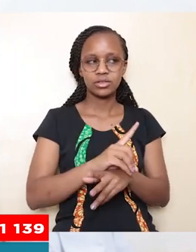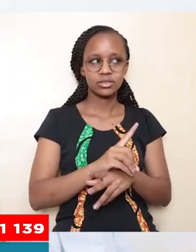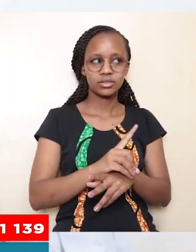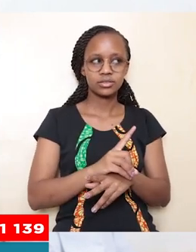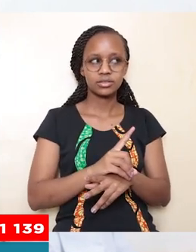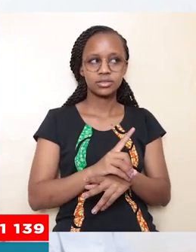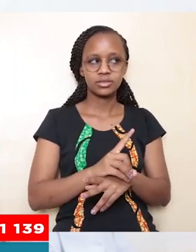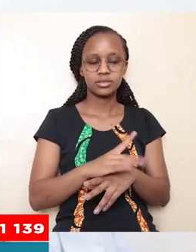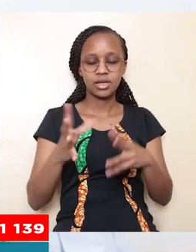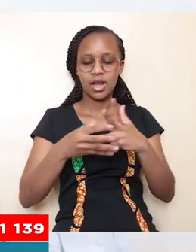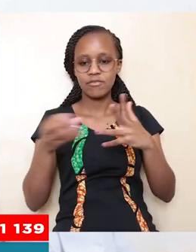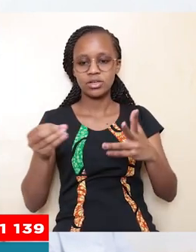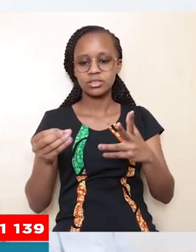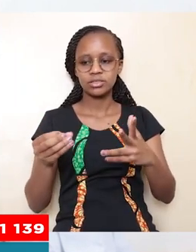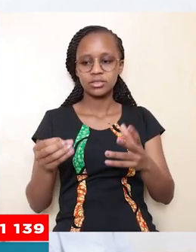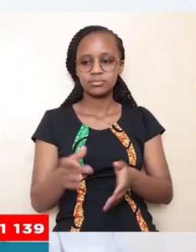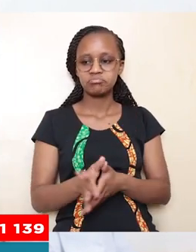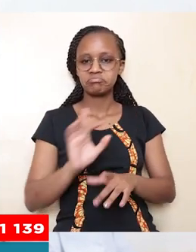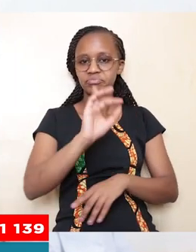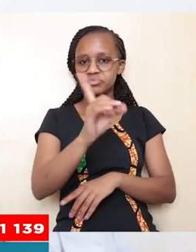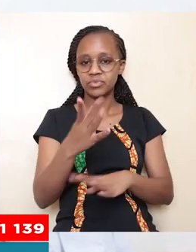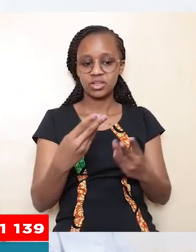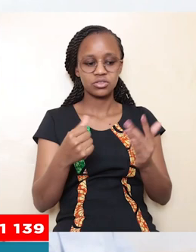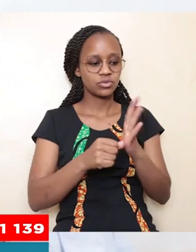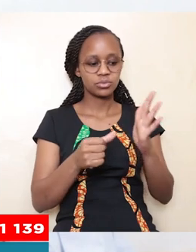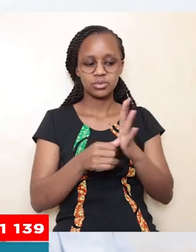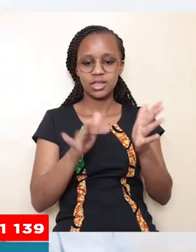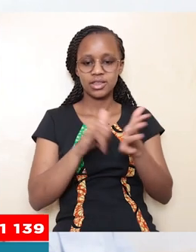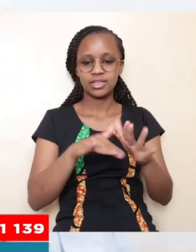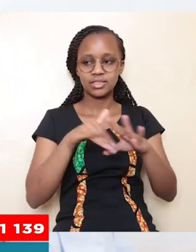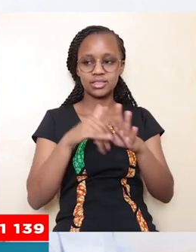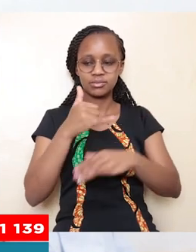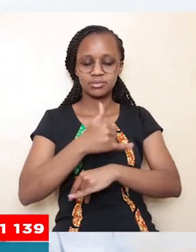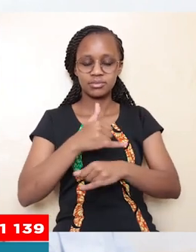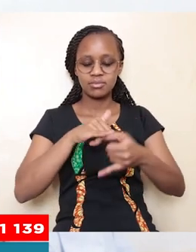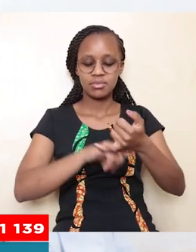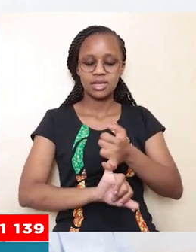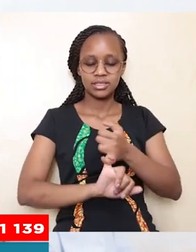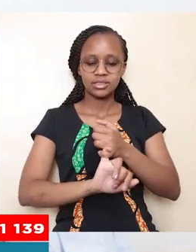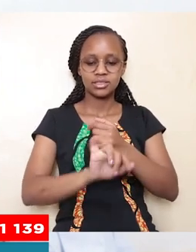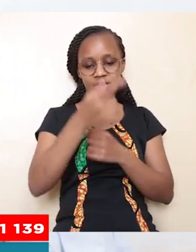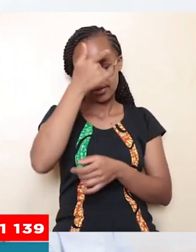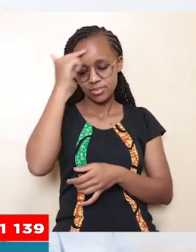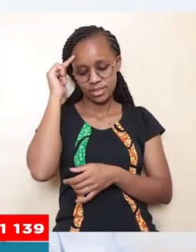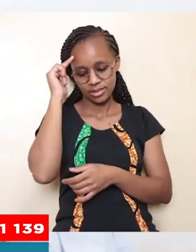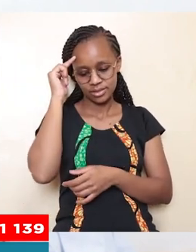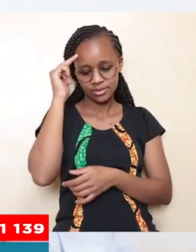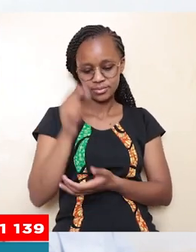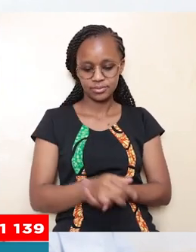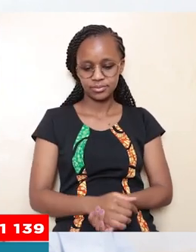fact, divorce does not solve the problem that is in marriage. Because,